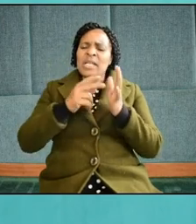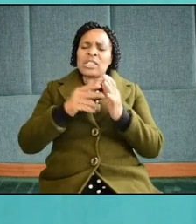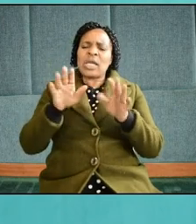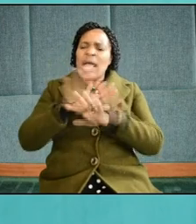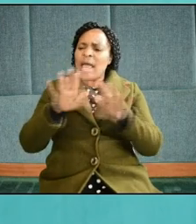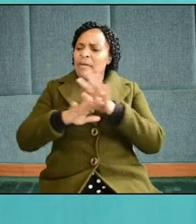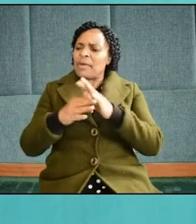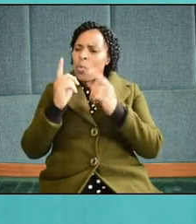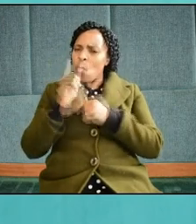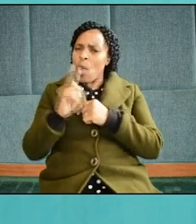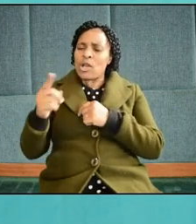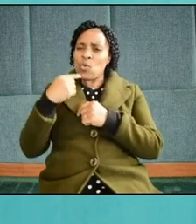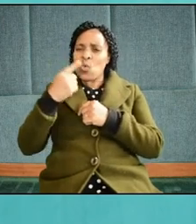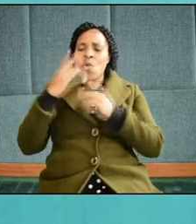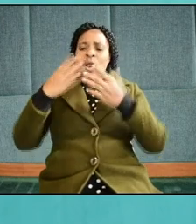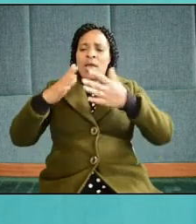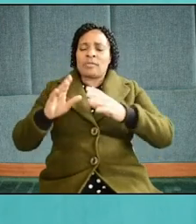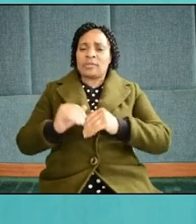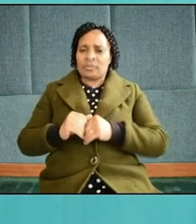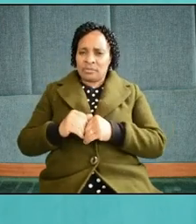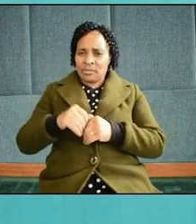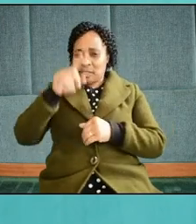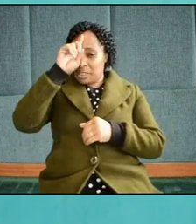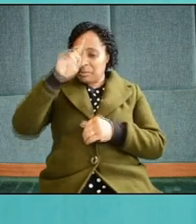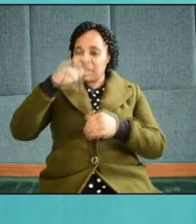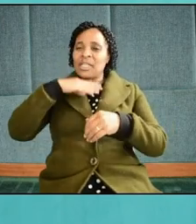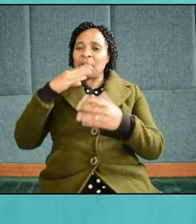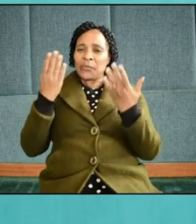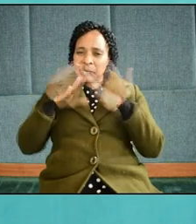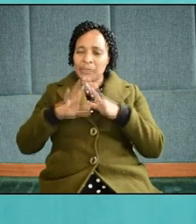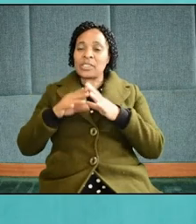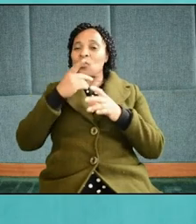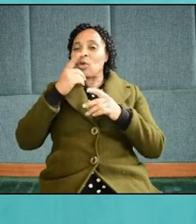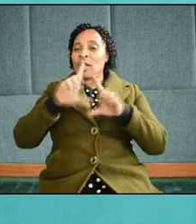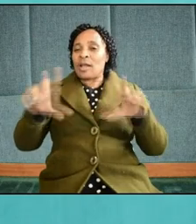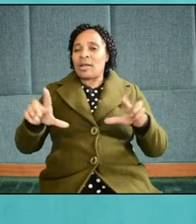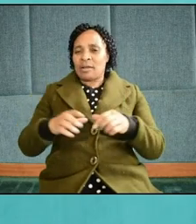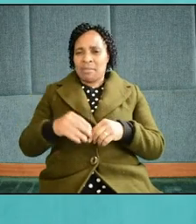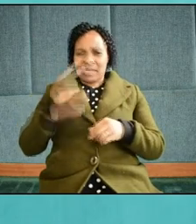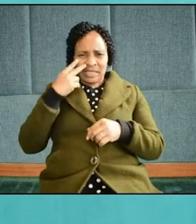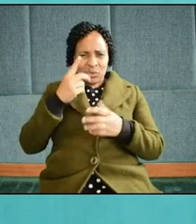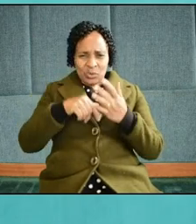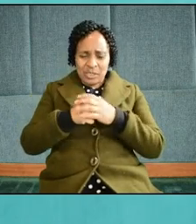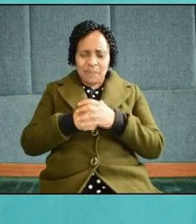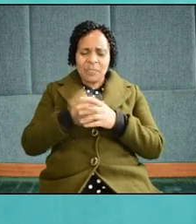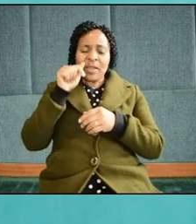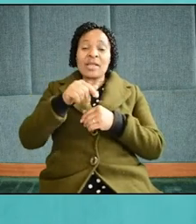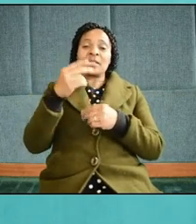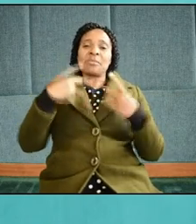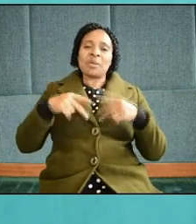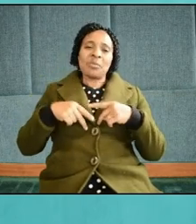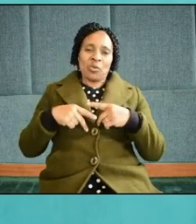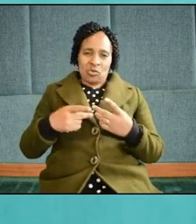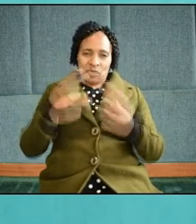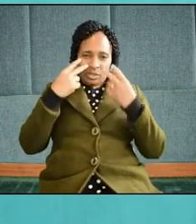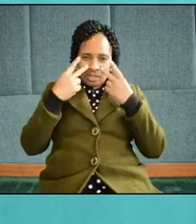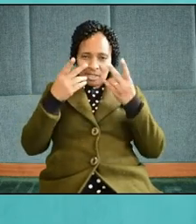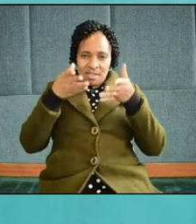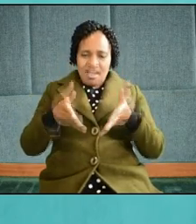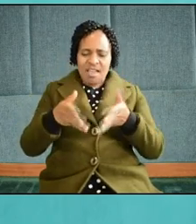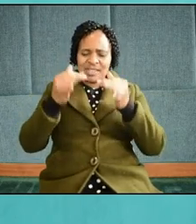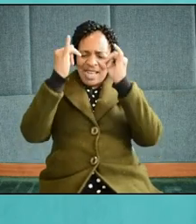Egypt died in the wilderness. Yeah, and that's what we are seeing. So basically, these people we are seeing here, it's a